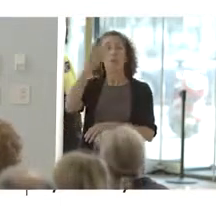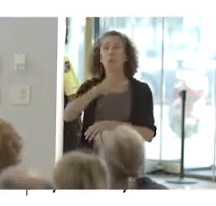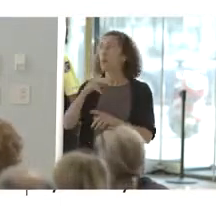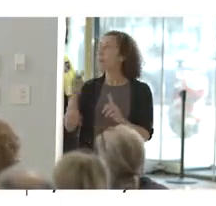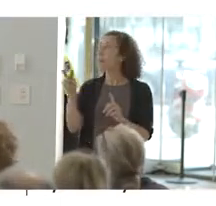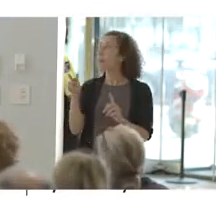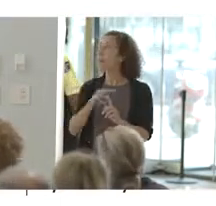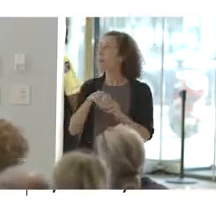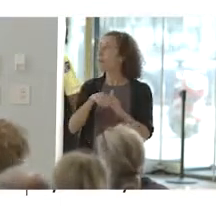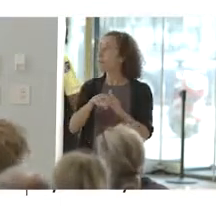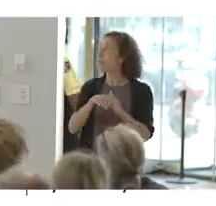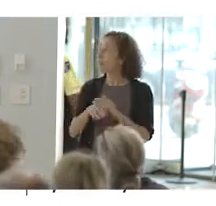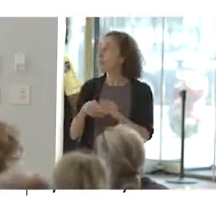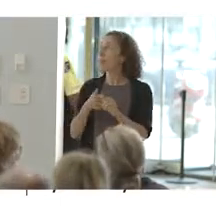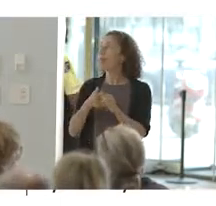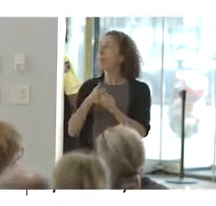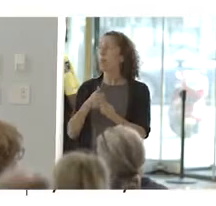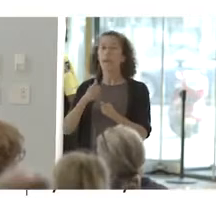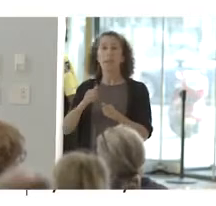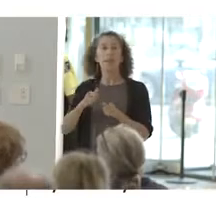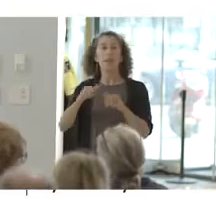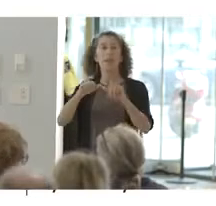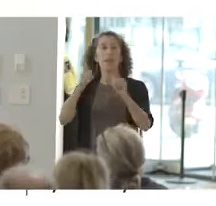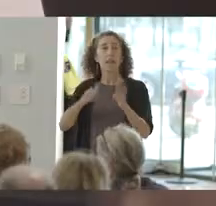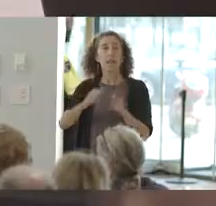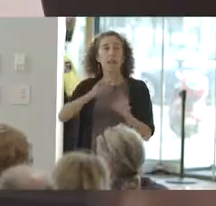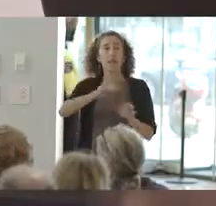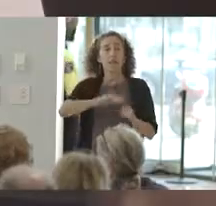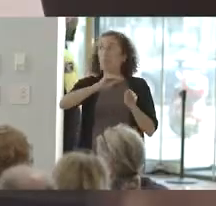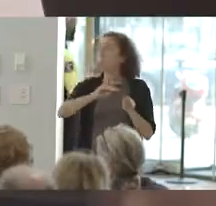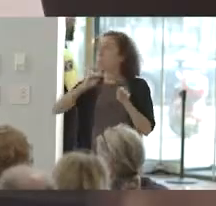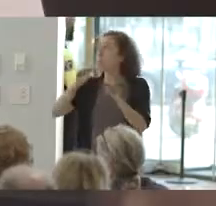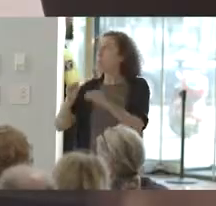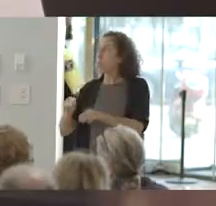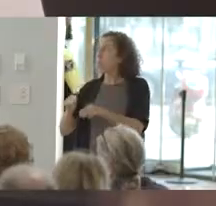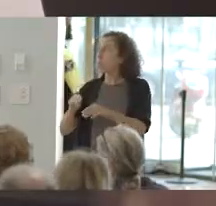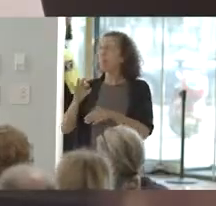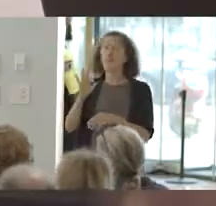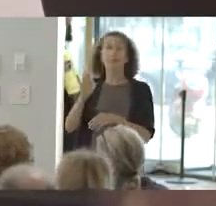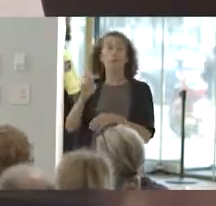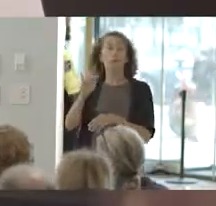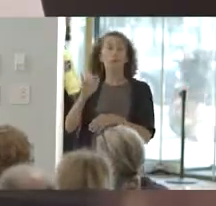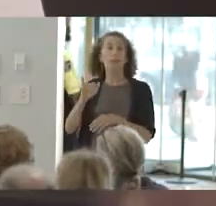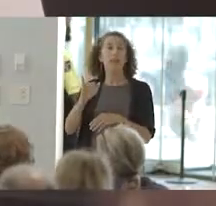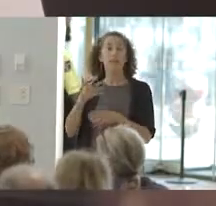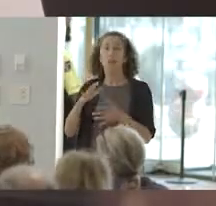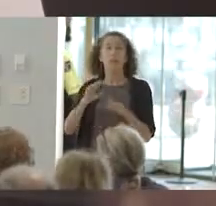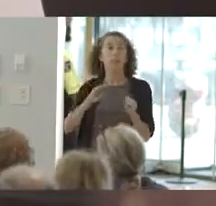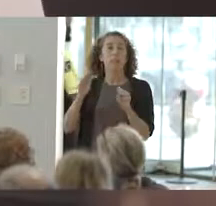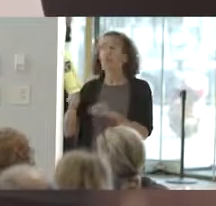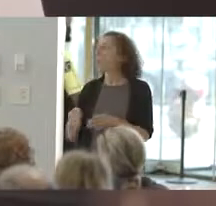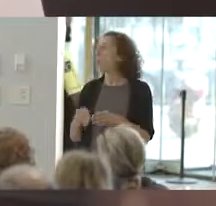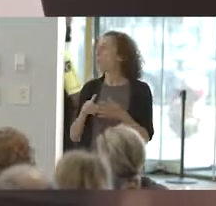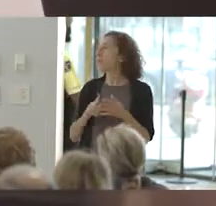to the ecological value and experience of South Cove that they're now. And then also noted that